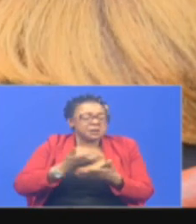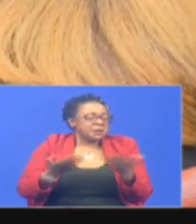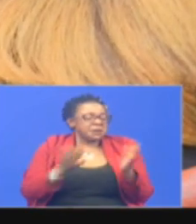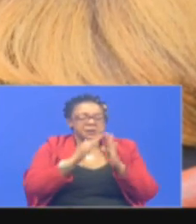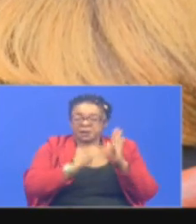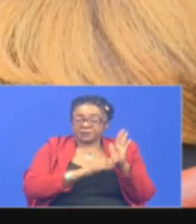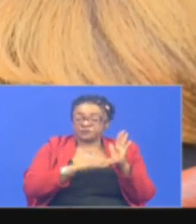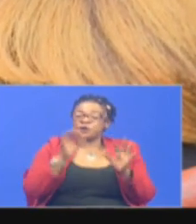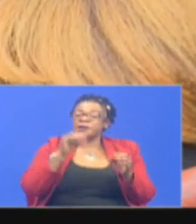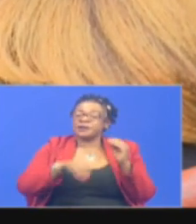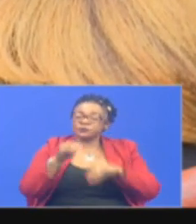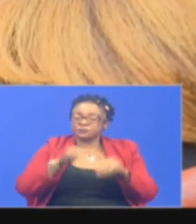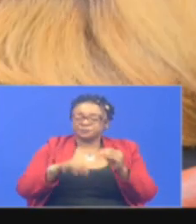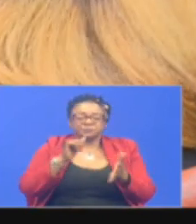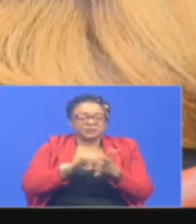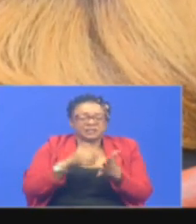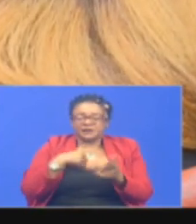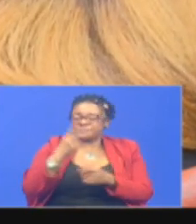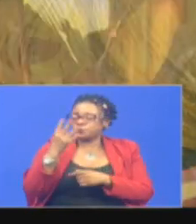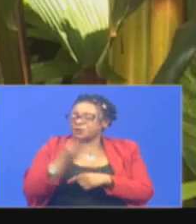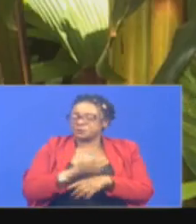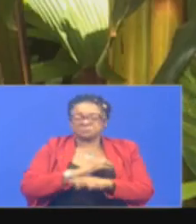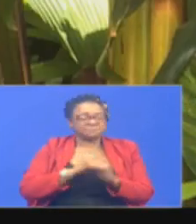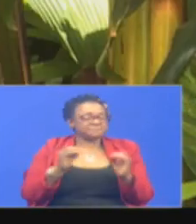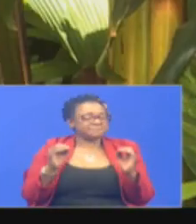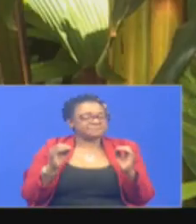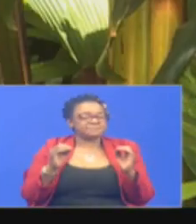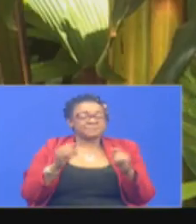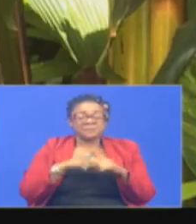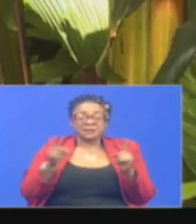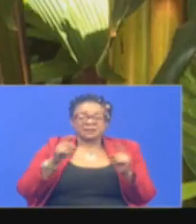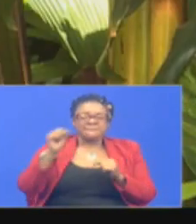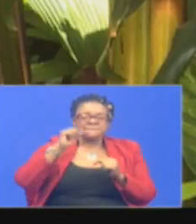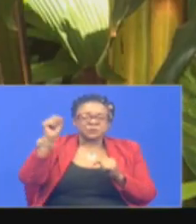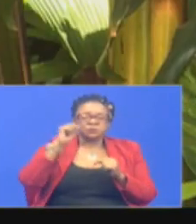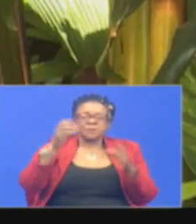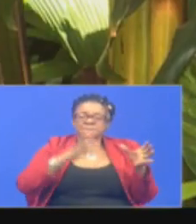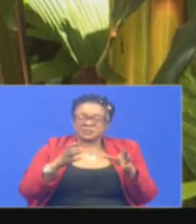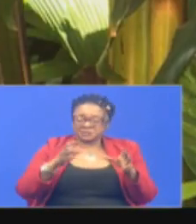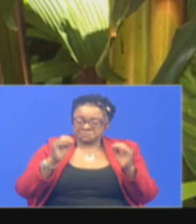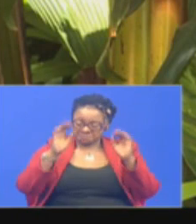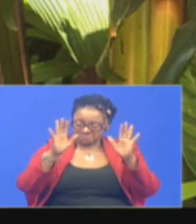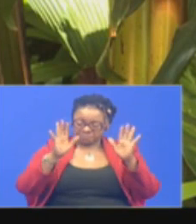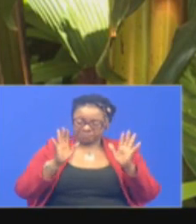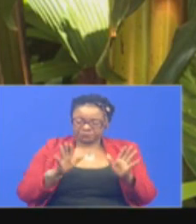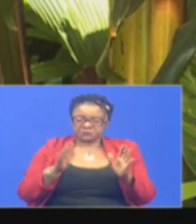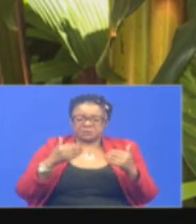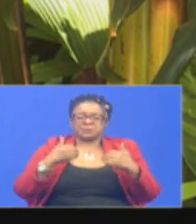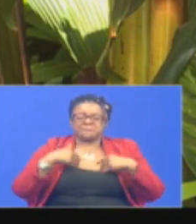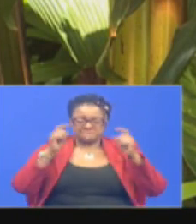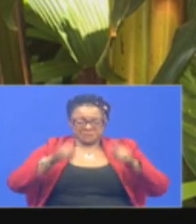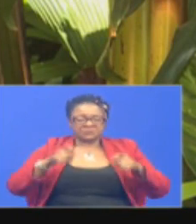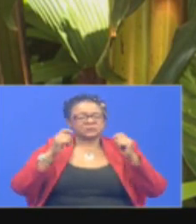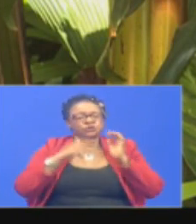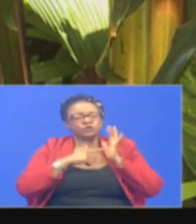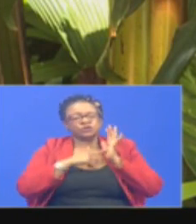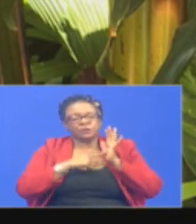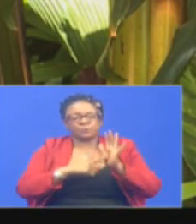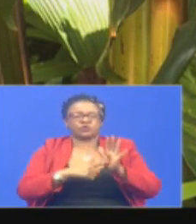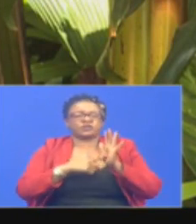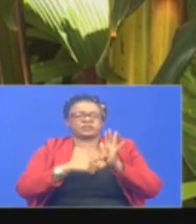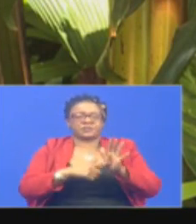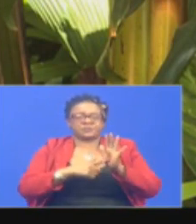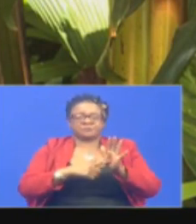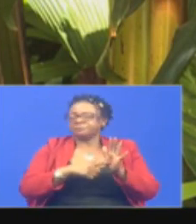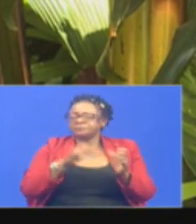election that does not meet the two-thirds gender rule. But the political parties hold the key, and they must demonstrate. They must demonstrate it. They